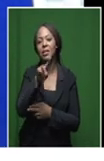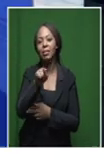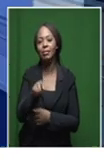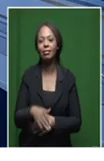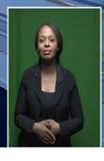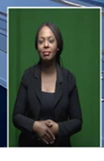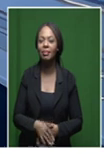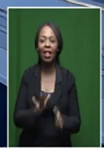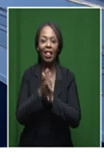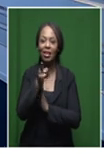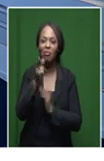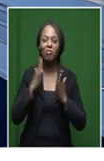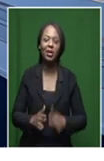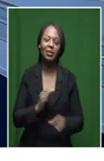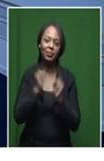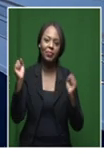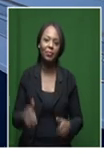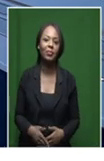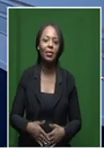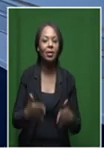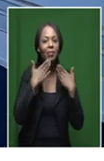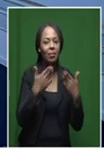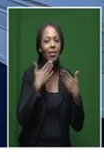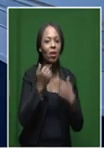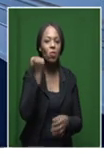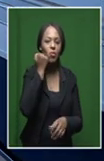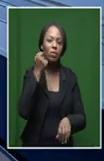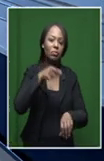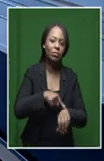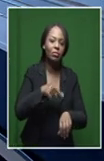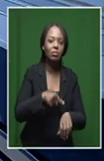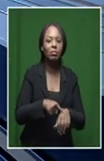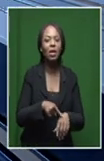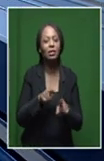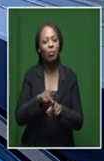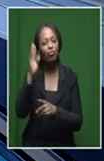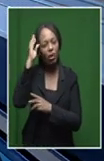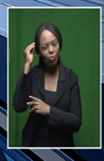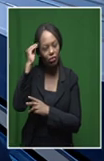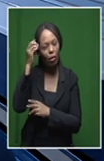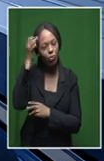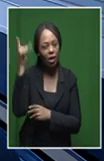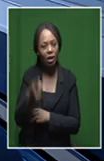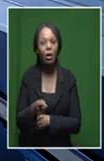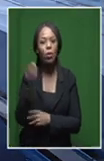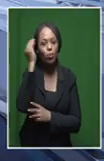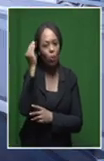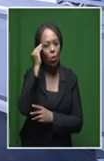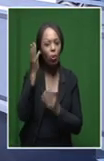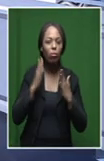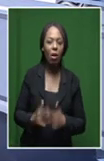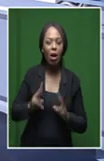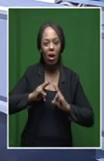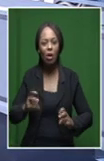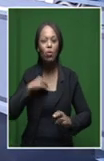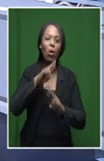Greenstein, for joining us today, talking about geriatric care and making sure that we take care of our older population. If you're sitting at home, you've retired,